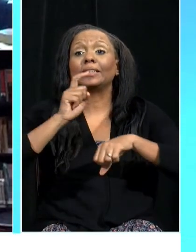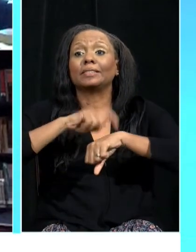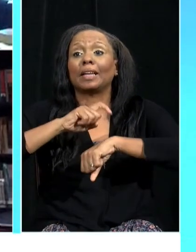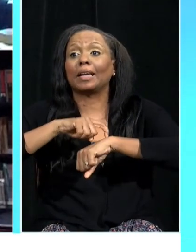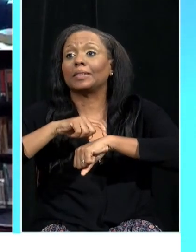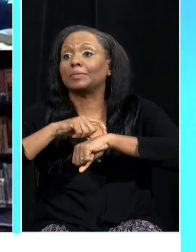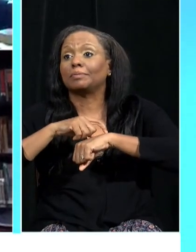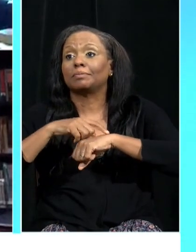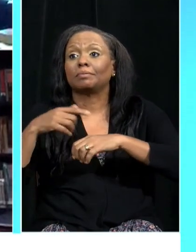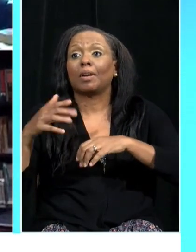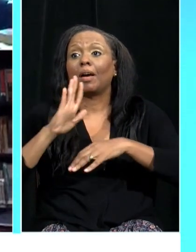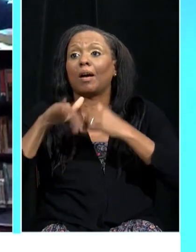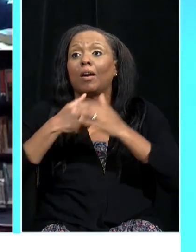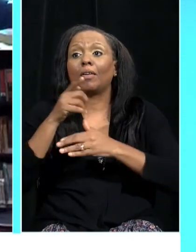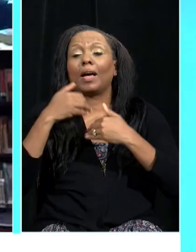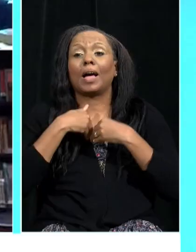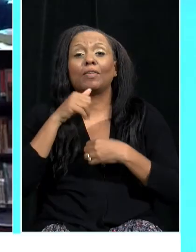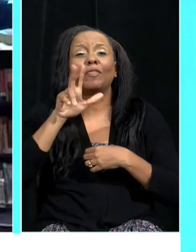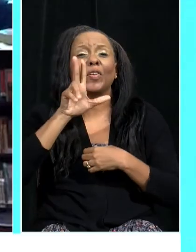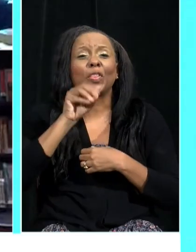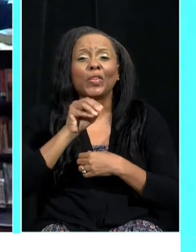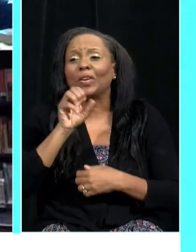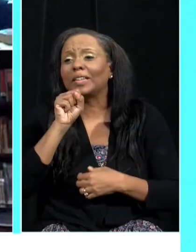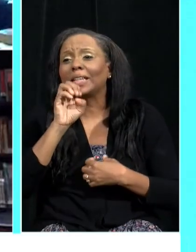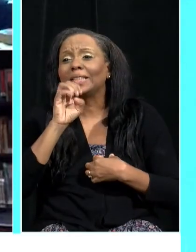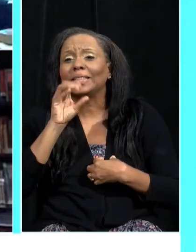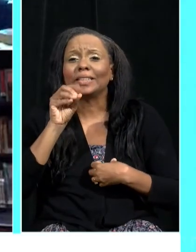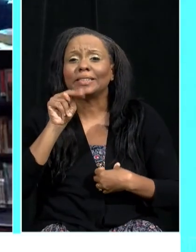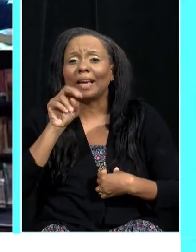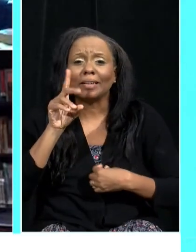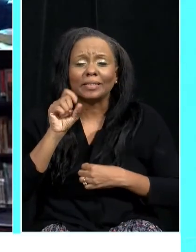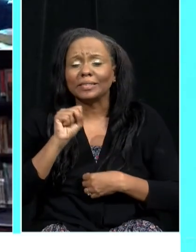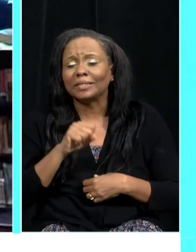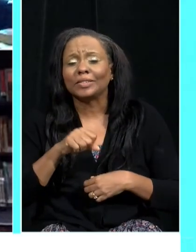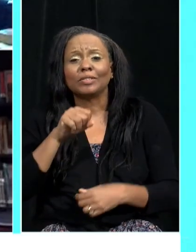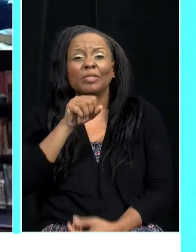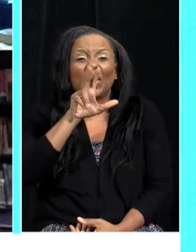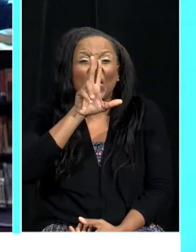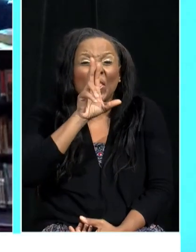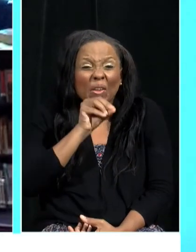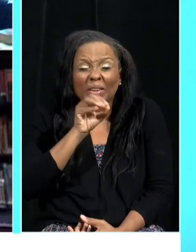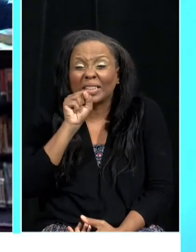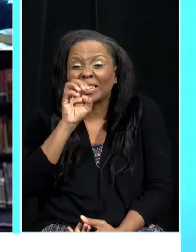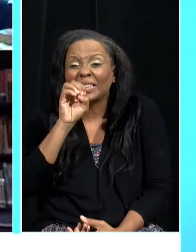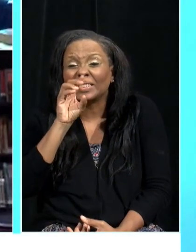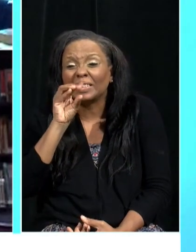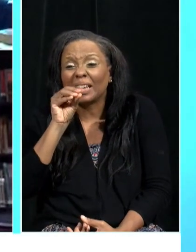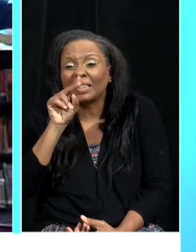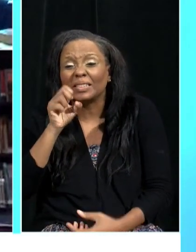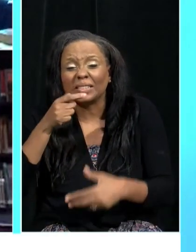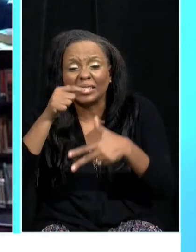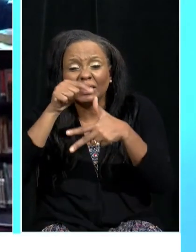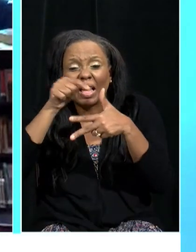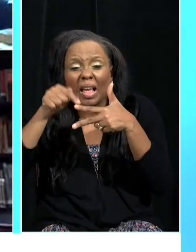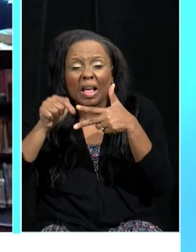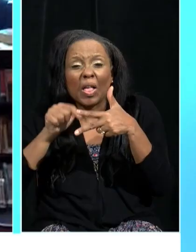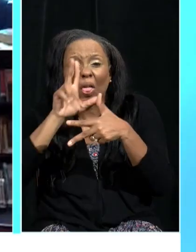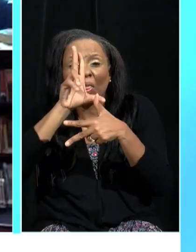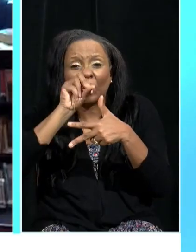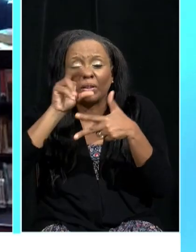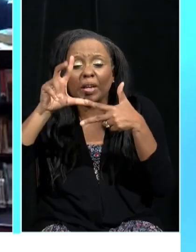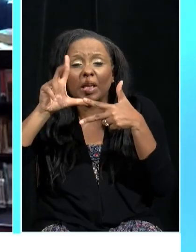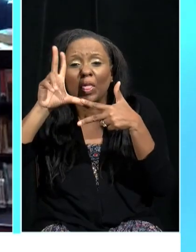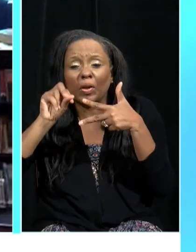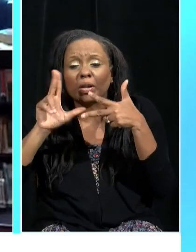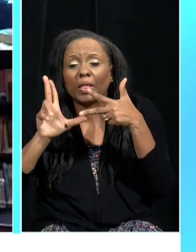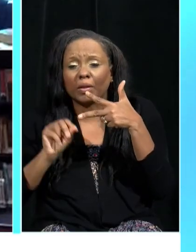person has 30 seconds for final thoughts. This should be fun. 30 seconds, final thoughts before we wrap up. Professor Robinson, I start